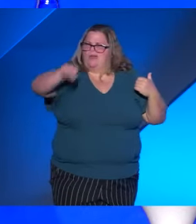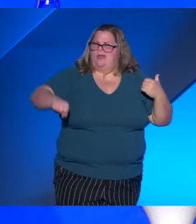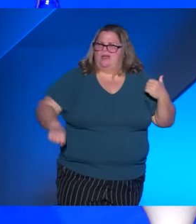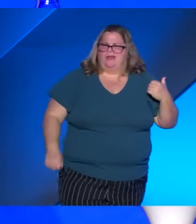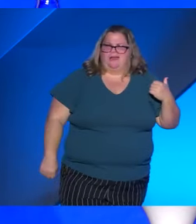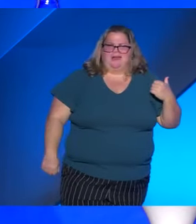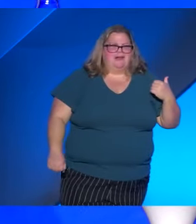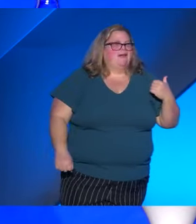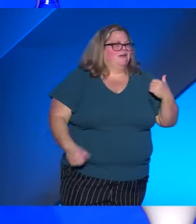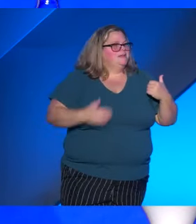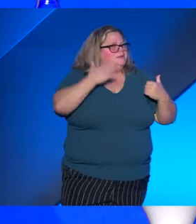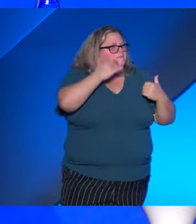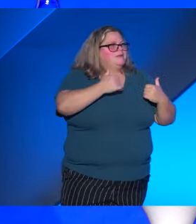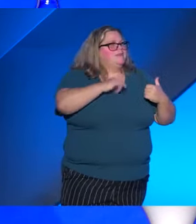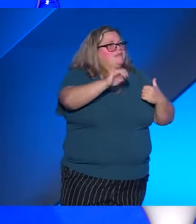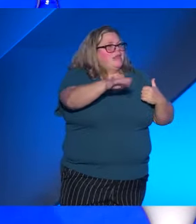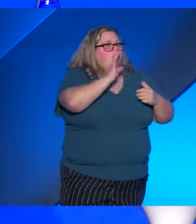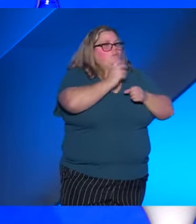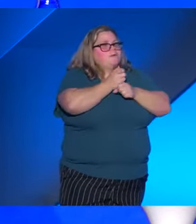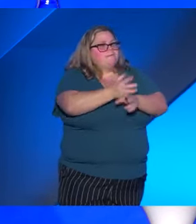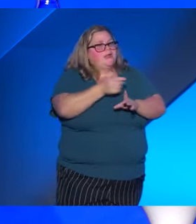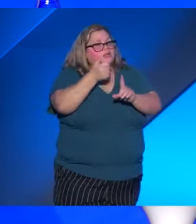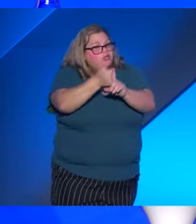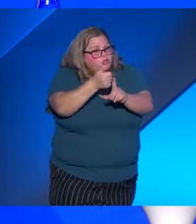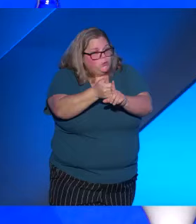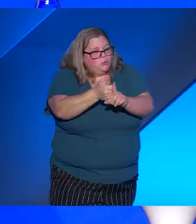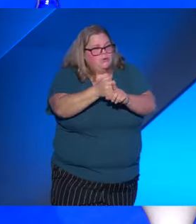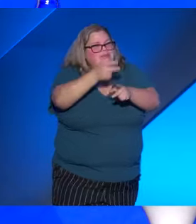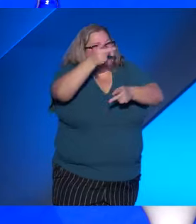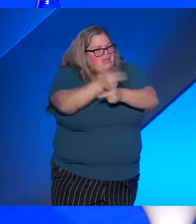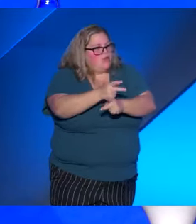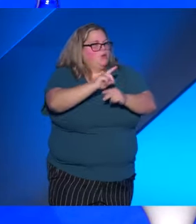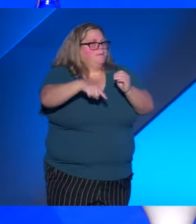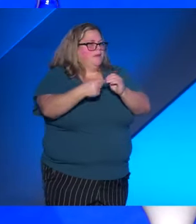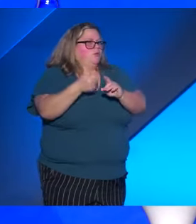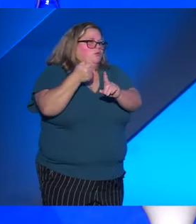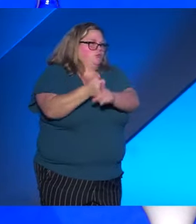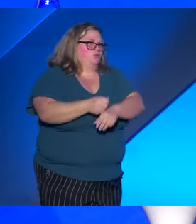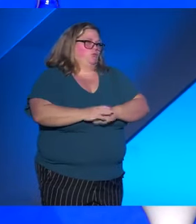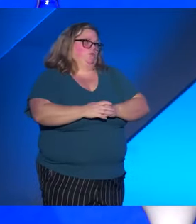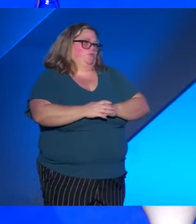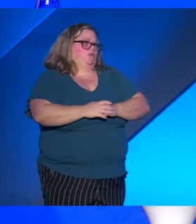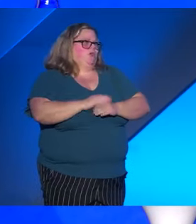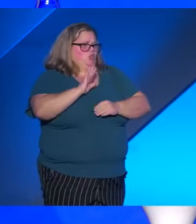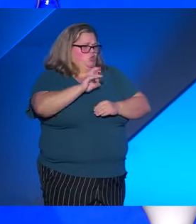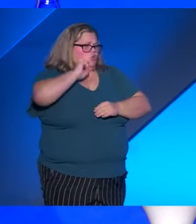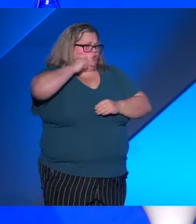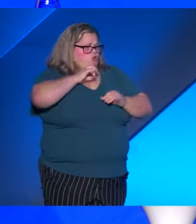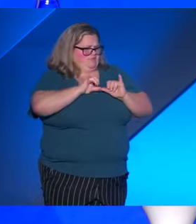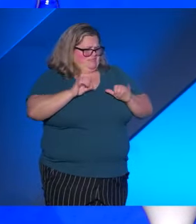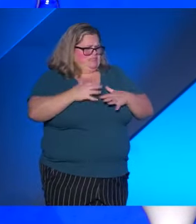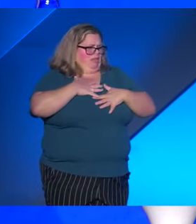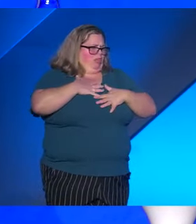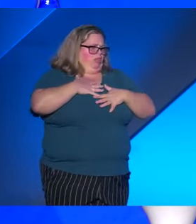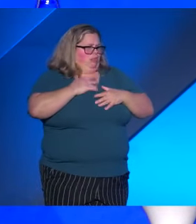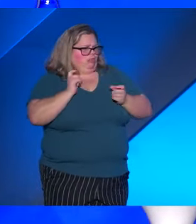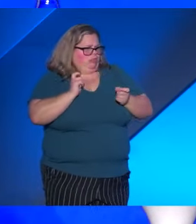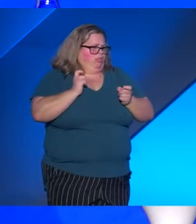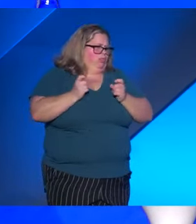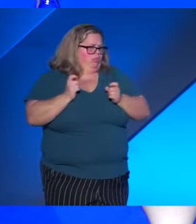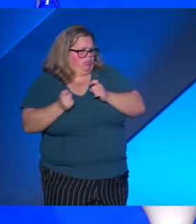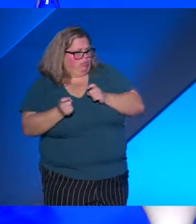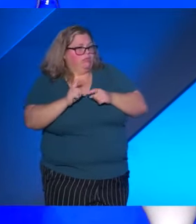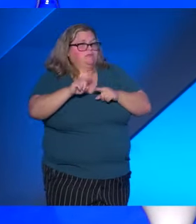that's going to make you care about you. Yeah. When your nervous system is going to shift so dramatically when you